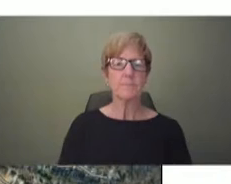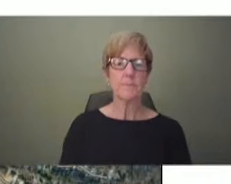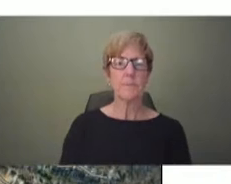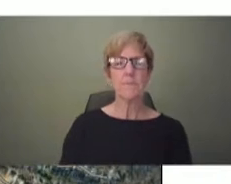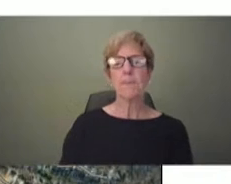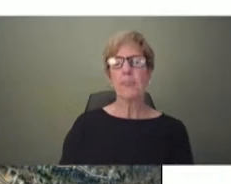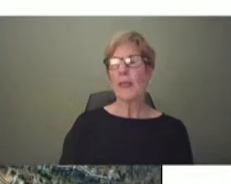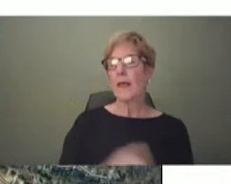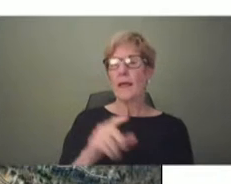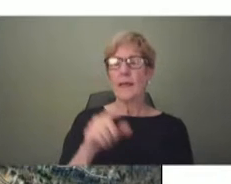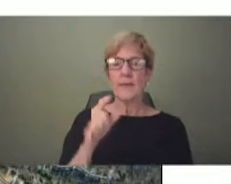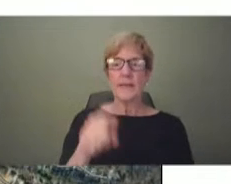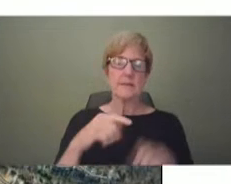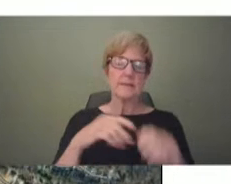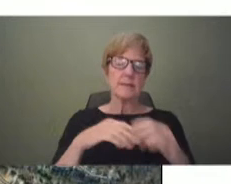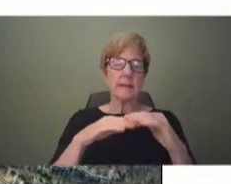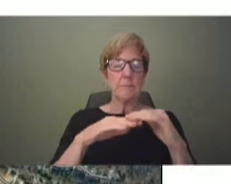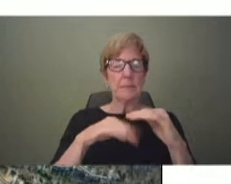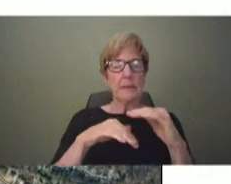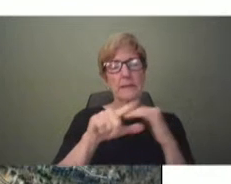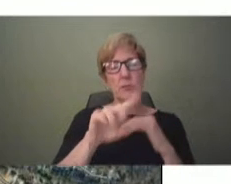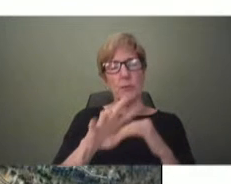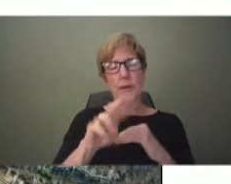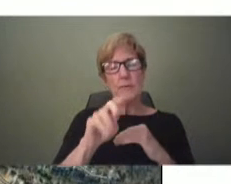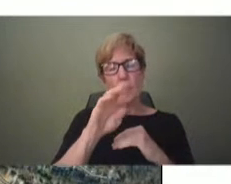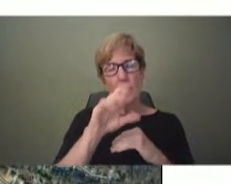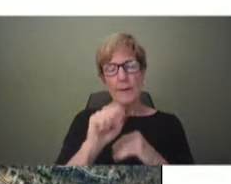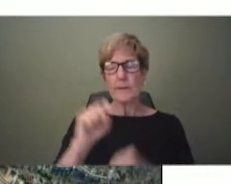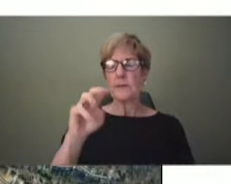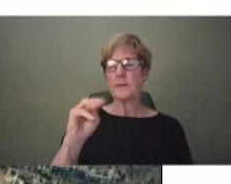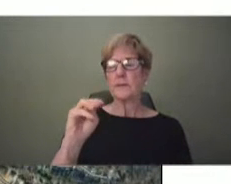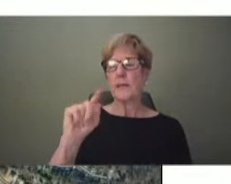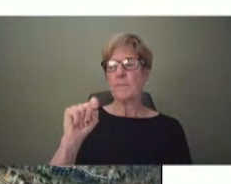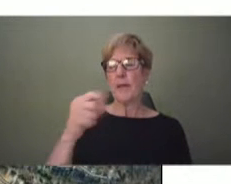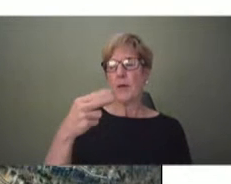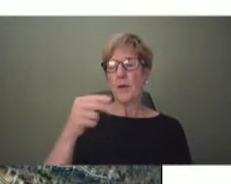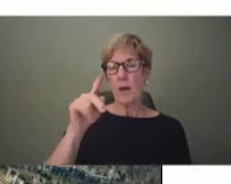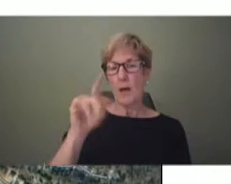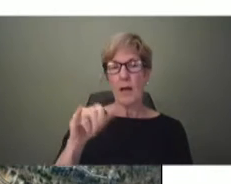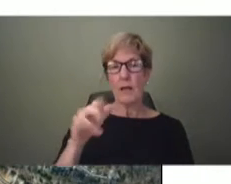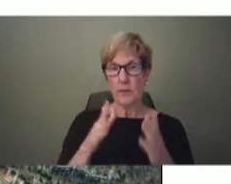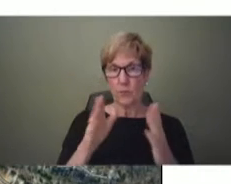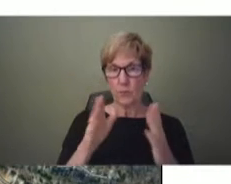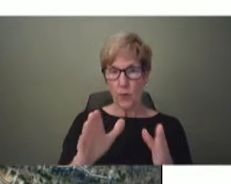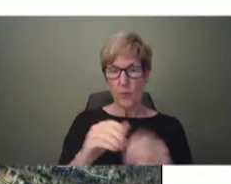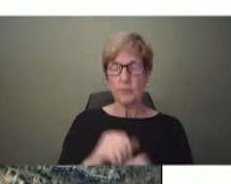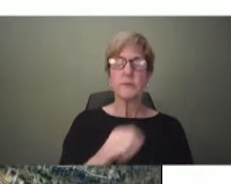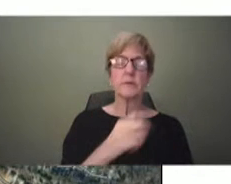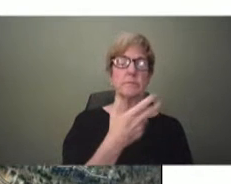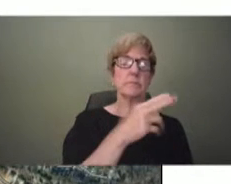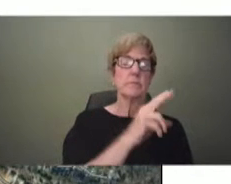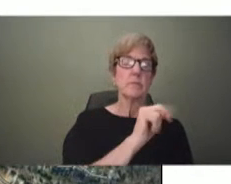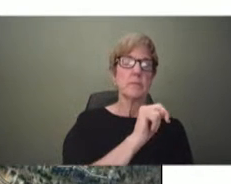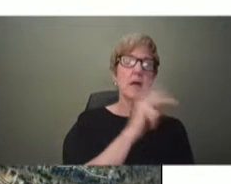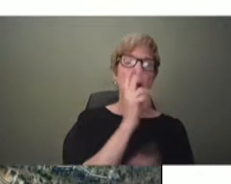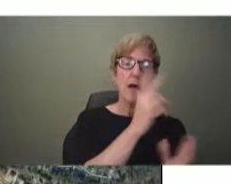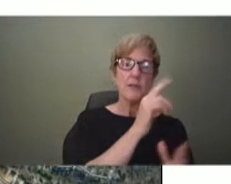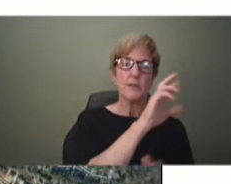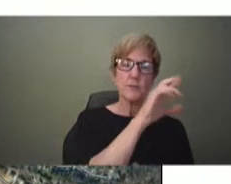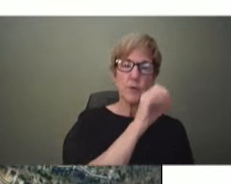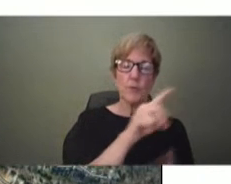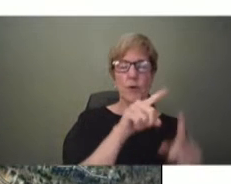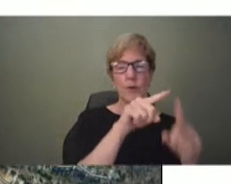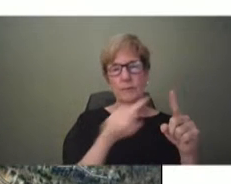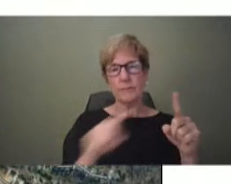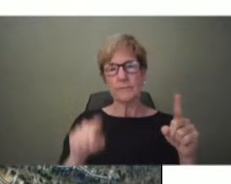slightly under 24 Acres located on Mount Holly uh on Mount Holly Road between Mount Holly Huntersville Road and I45 in very